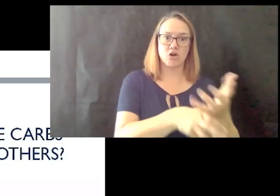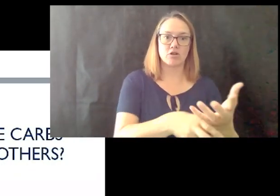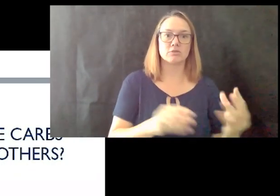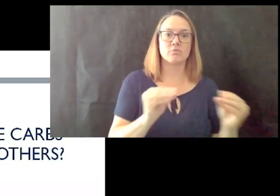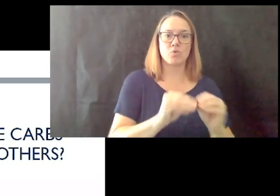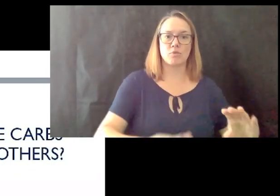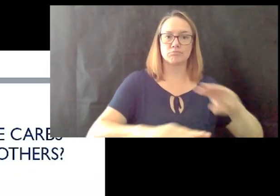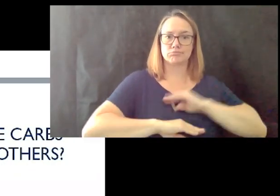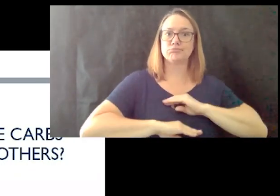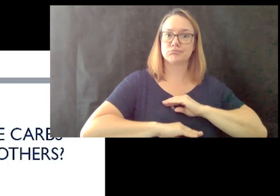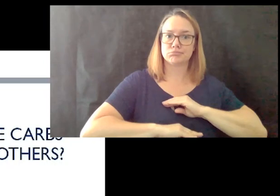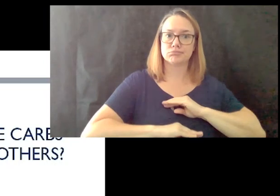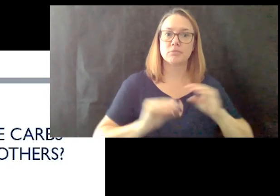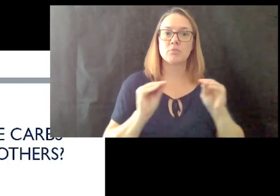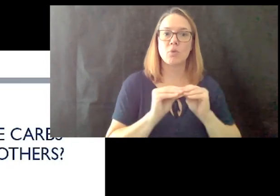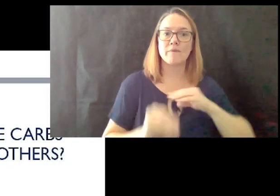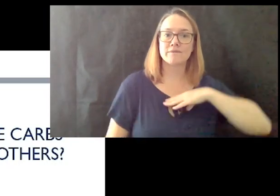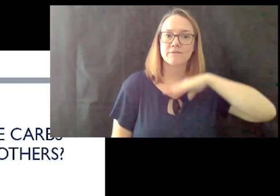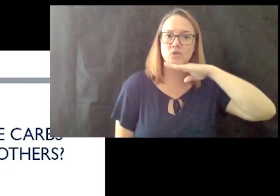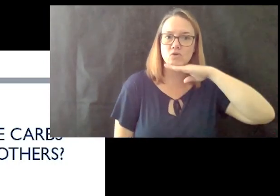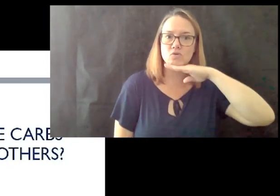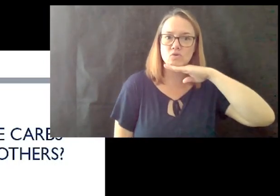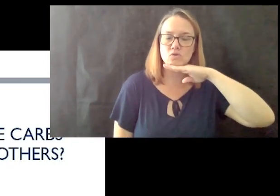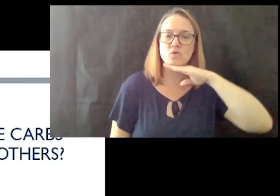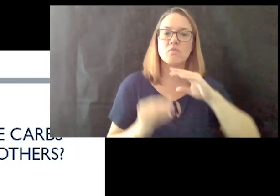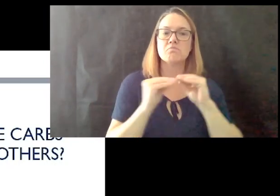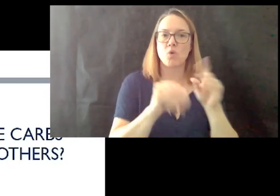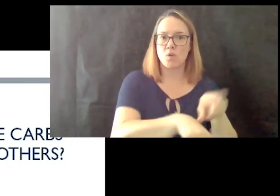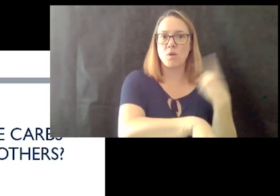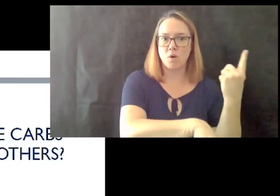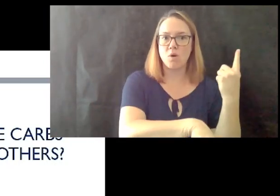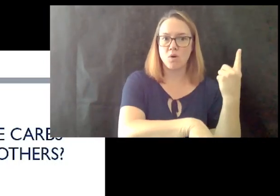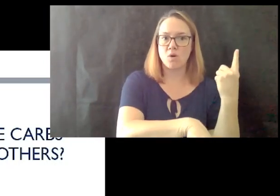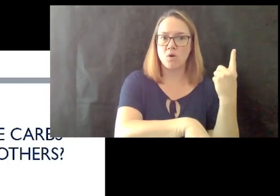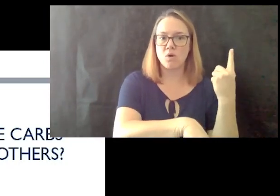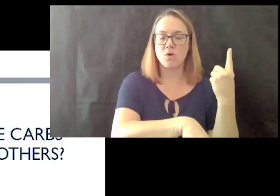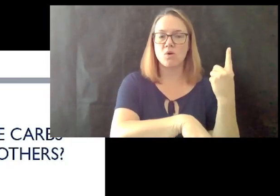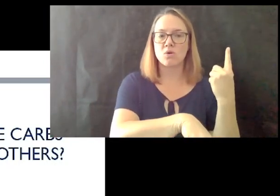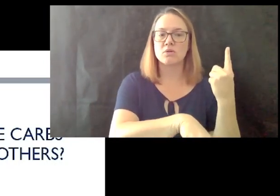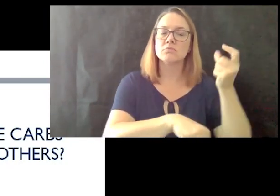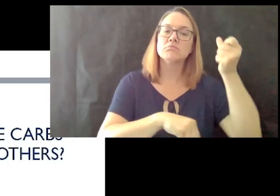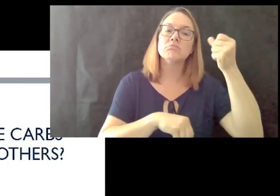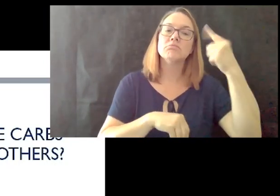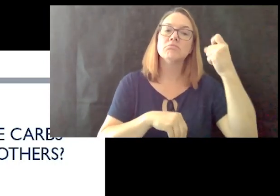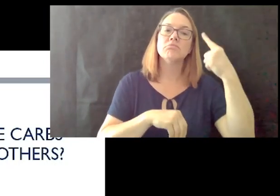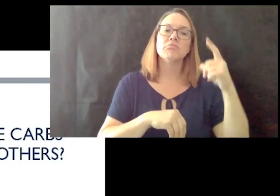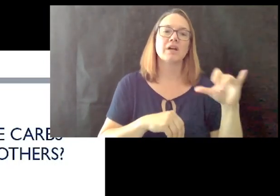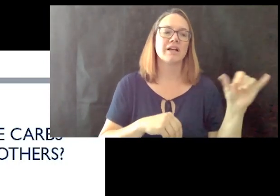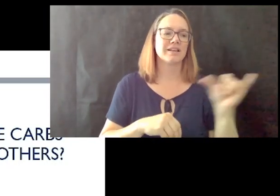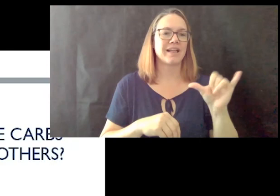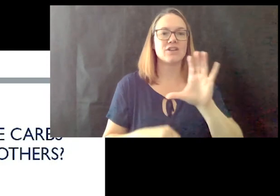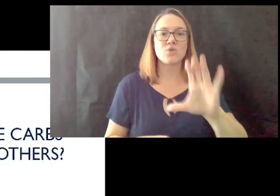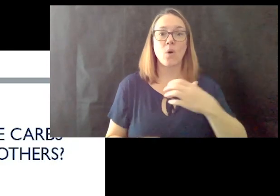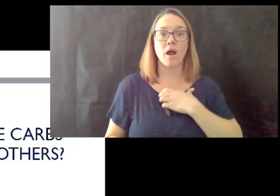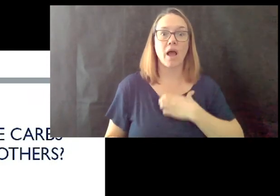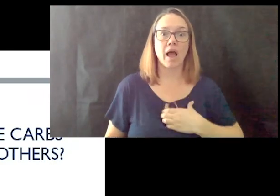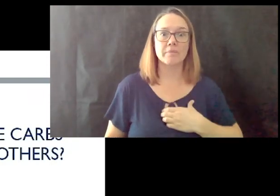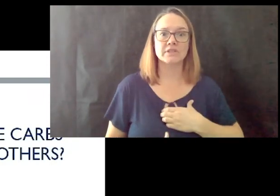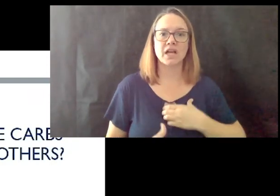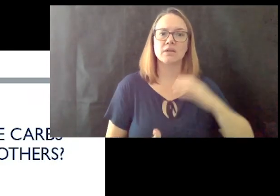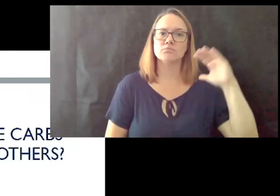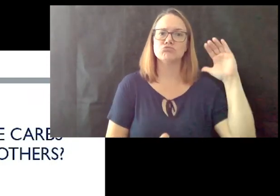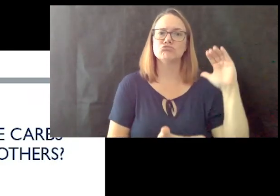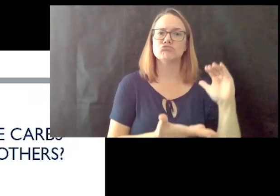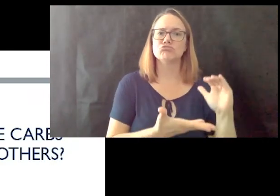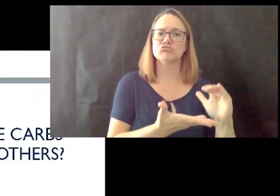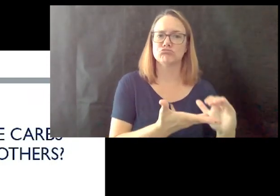So make you feel fuller, longer, to where, you know, it sort of like stems your appetite a